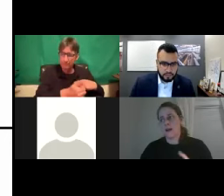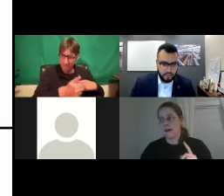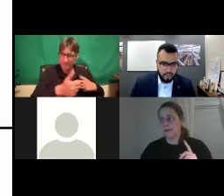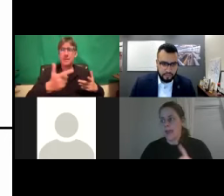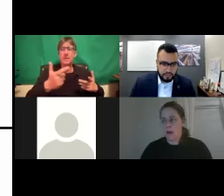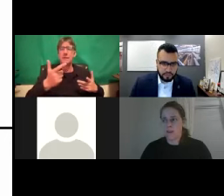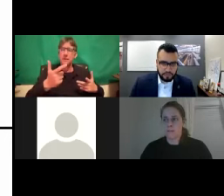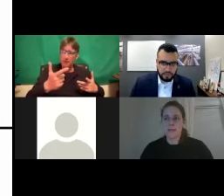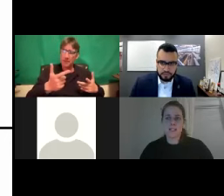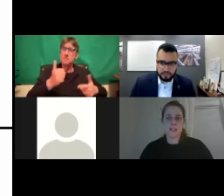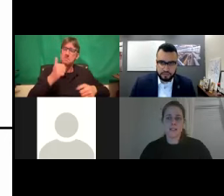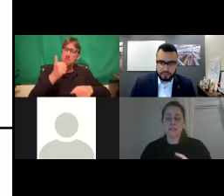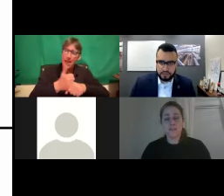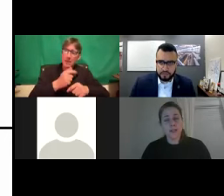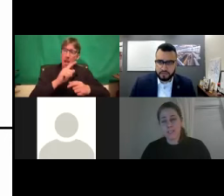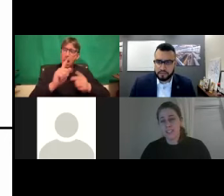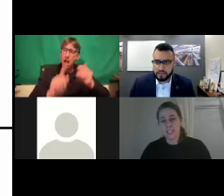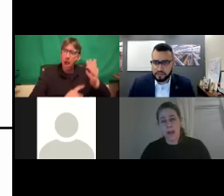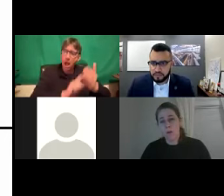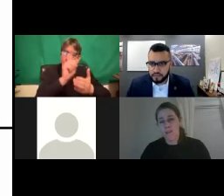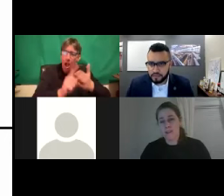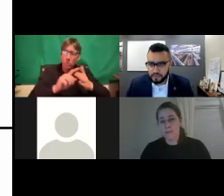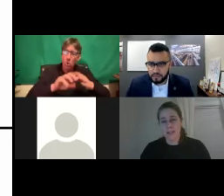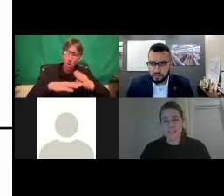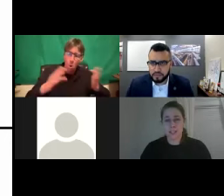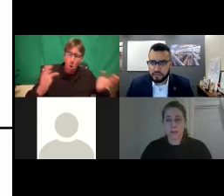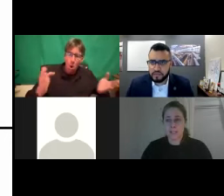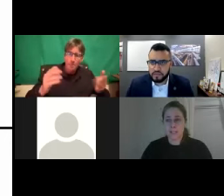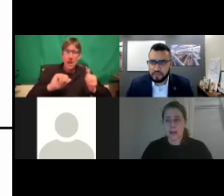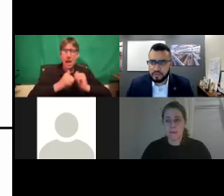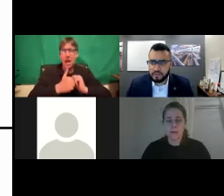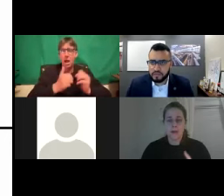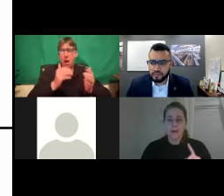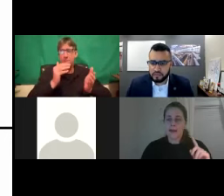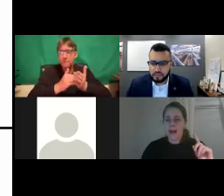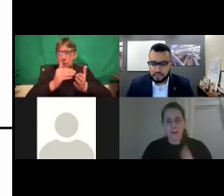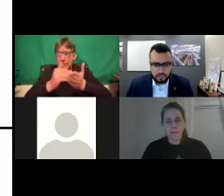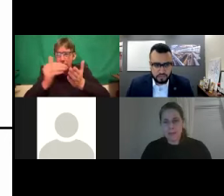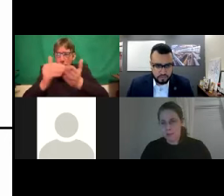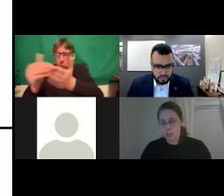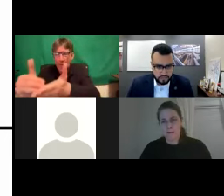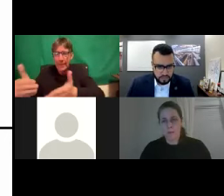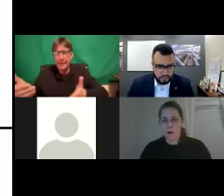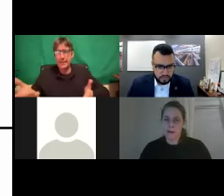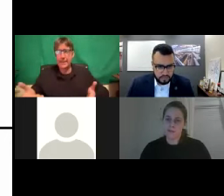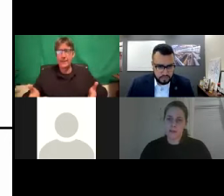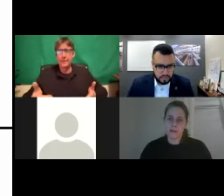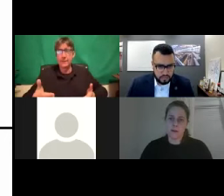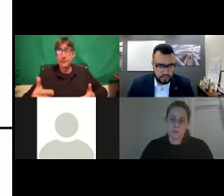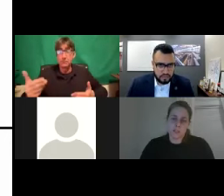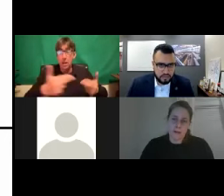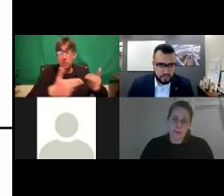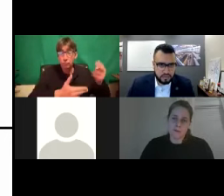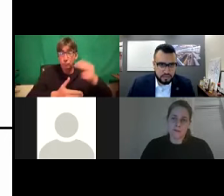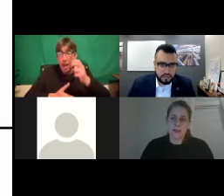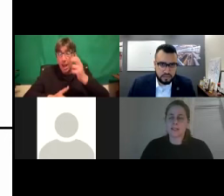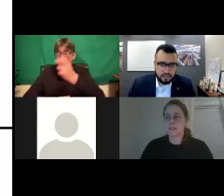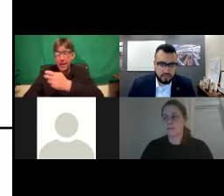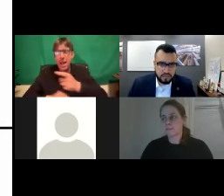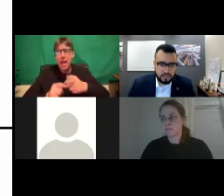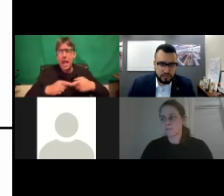based on hours of operations, frequency, so how often buses and trains come, how many people do you ever want on a vehicle, which is crowding